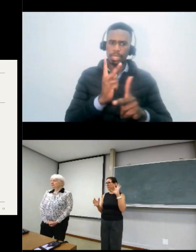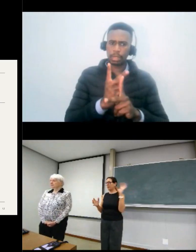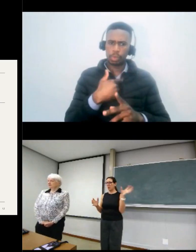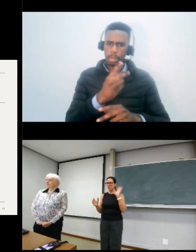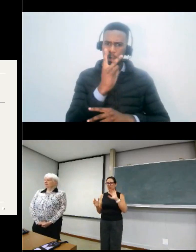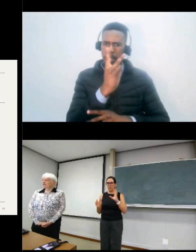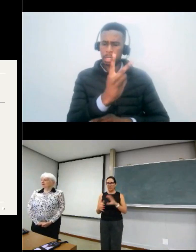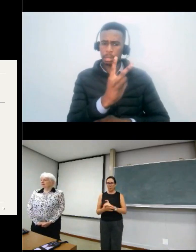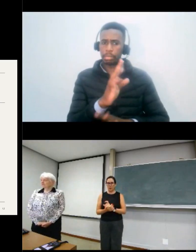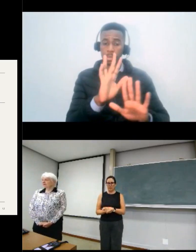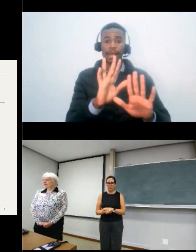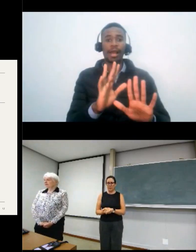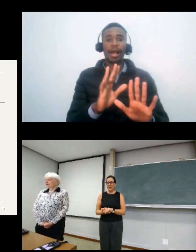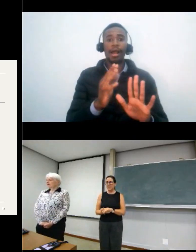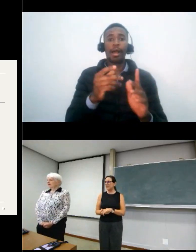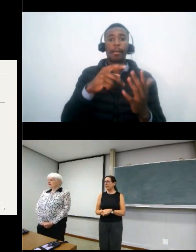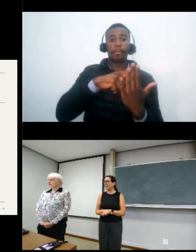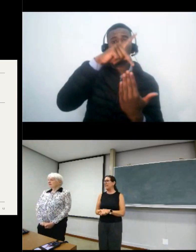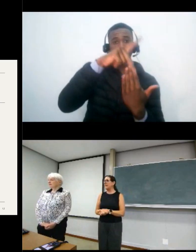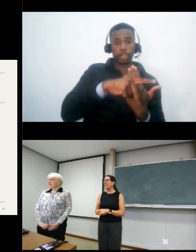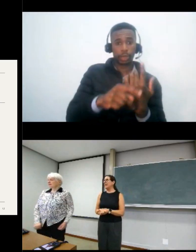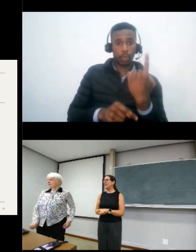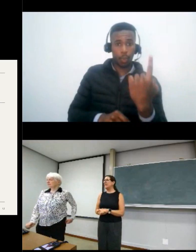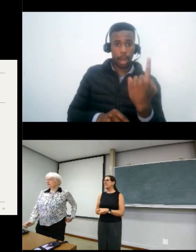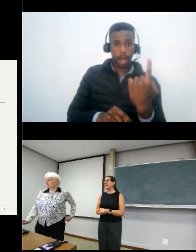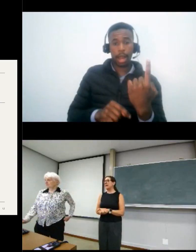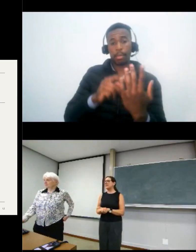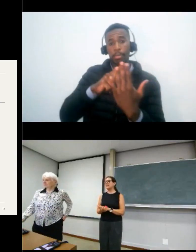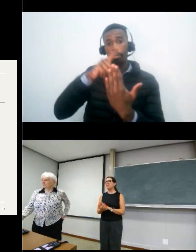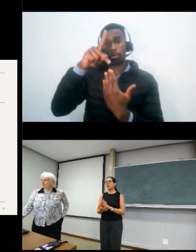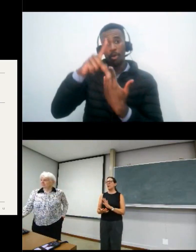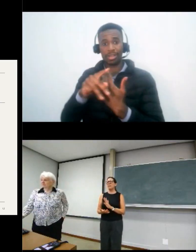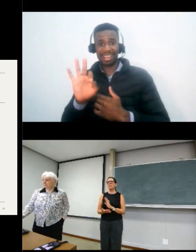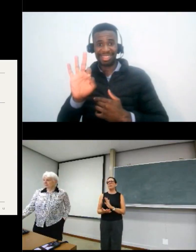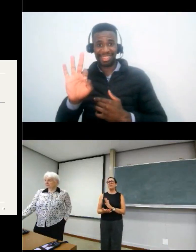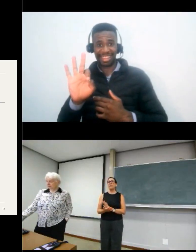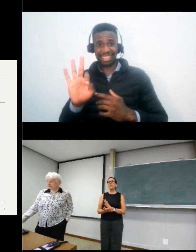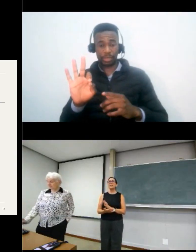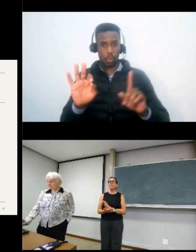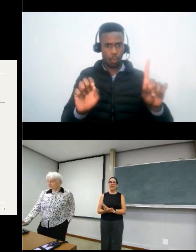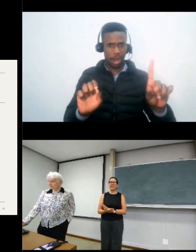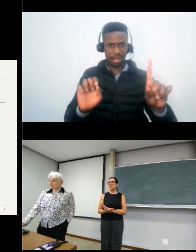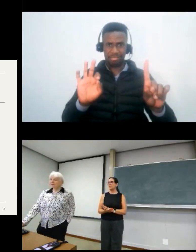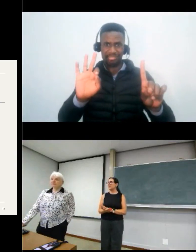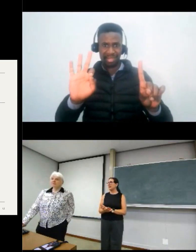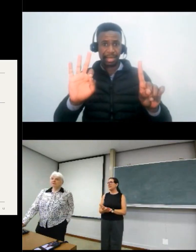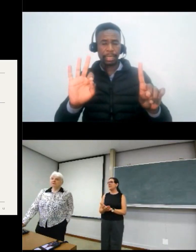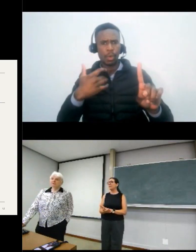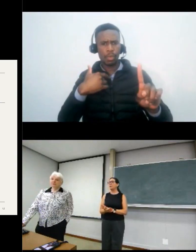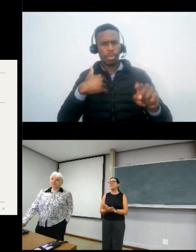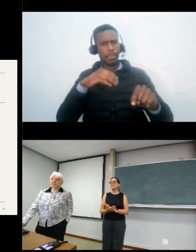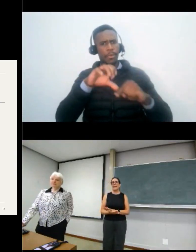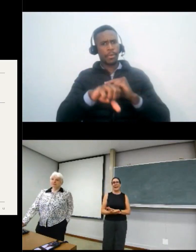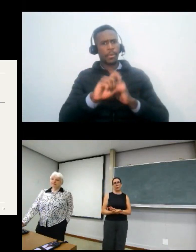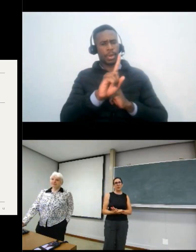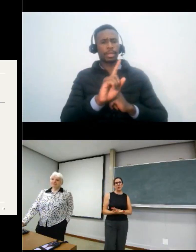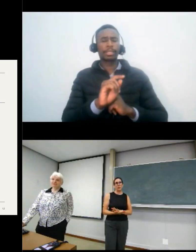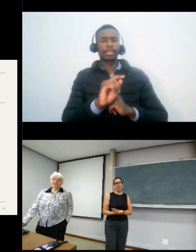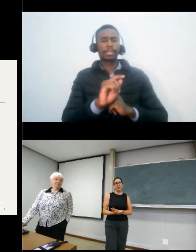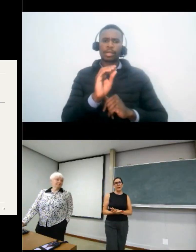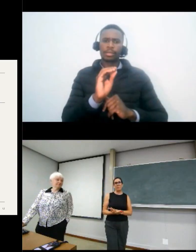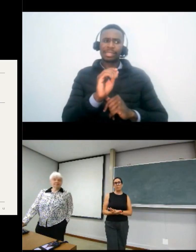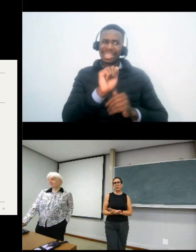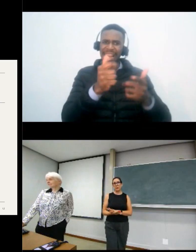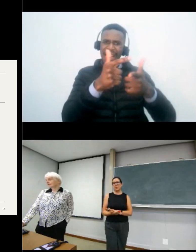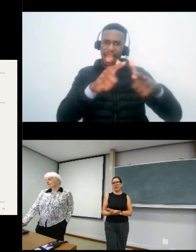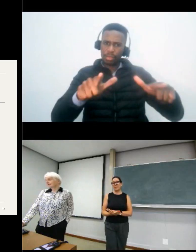3, well, from project 1 and project 3 specifically, is that there are various factors that influence the